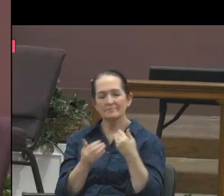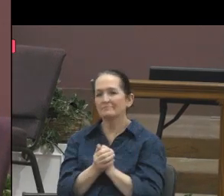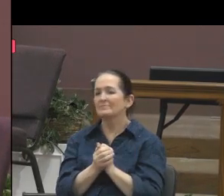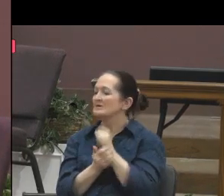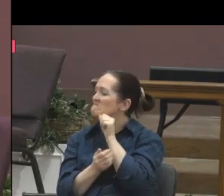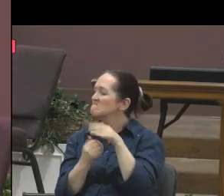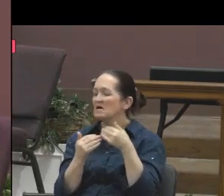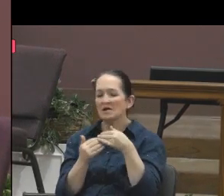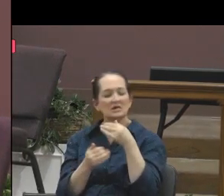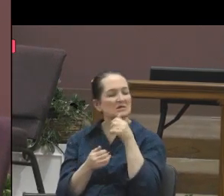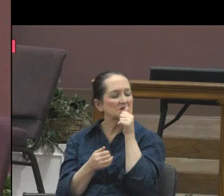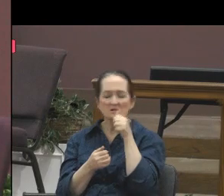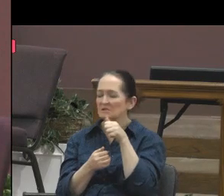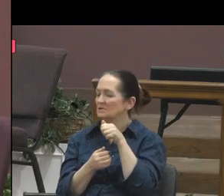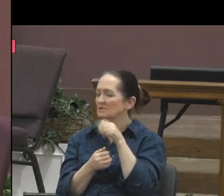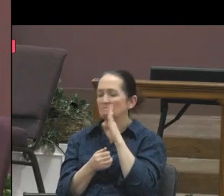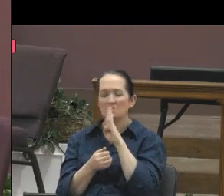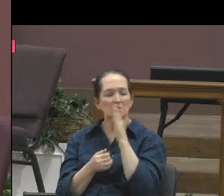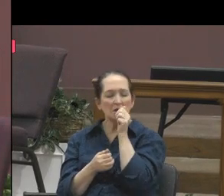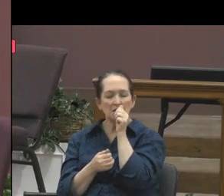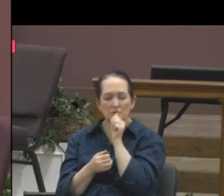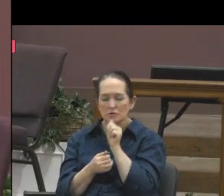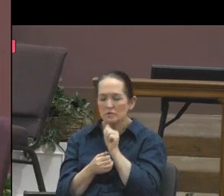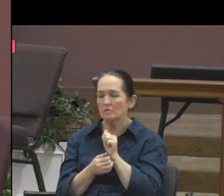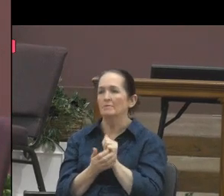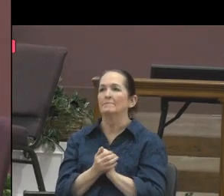It's not easy to be patient.